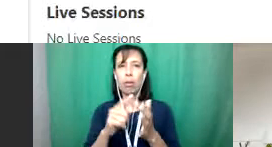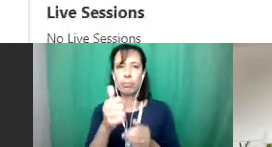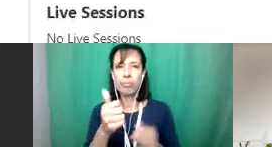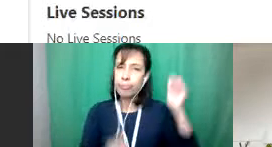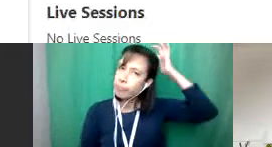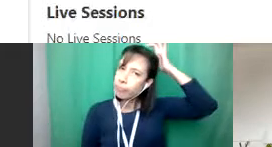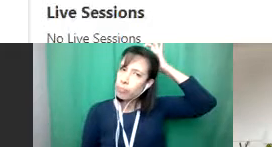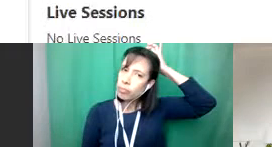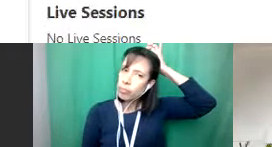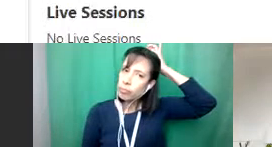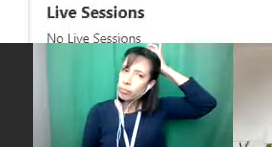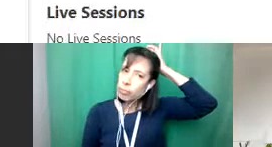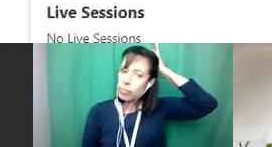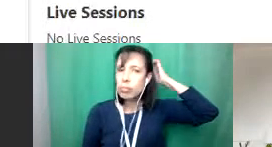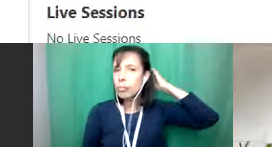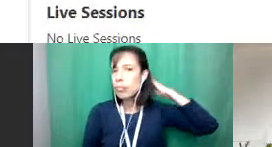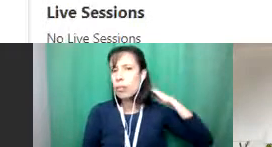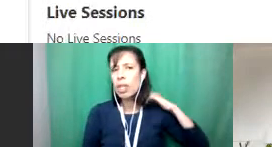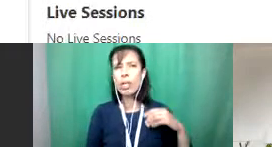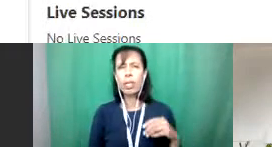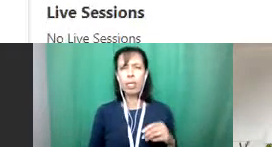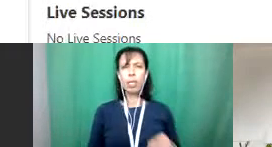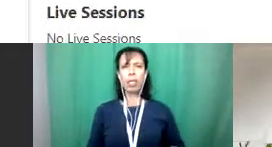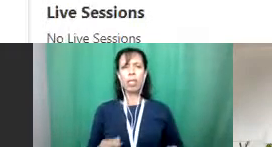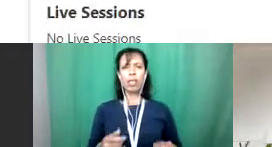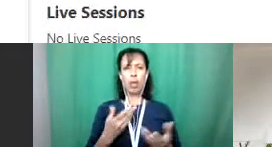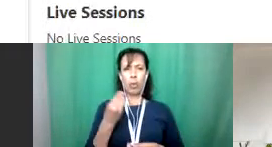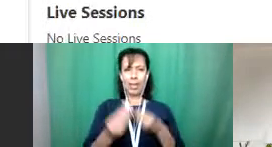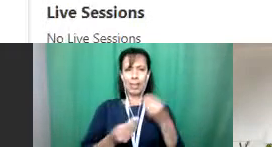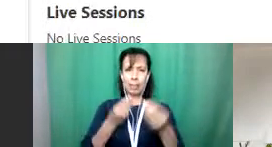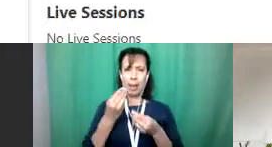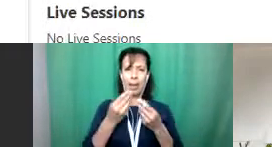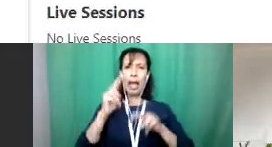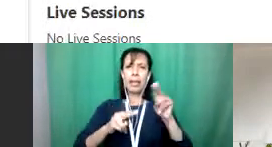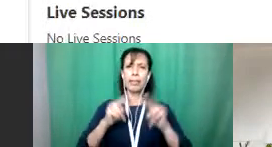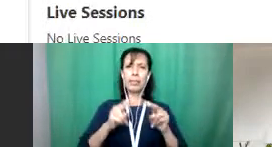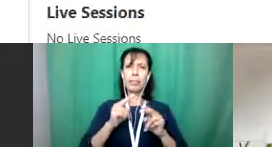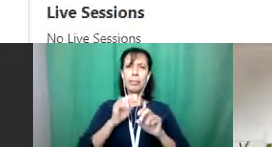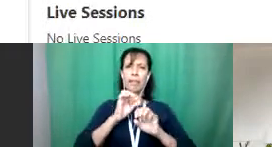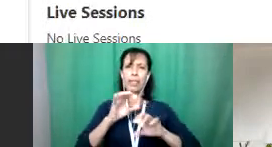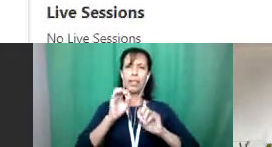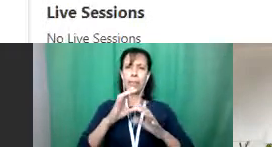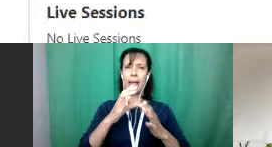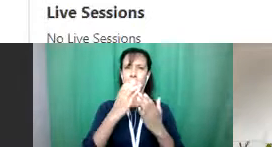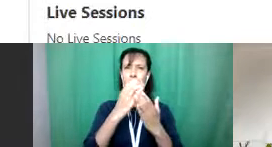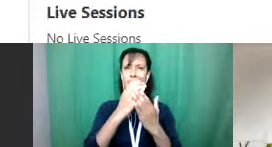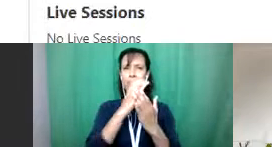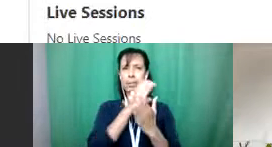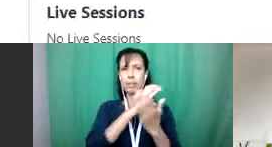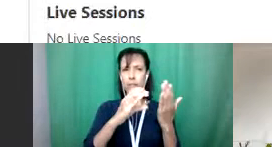there were a couple of, I've talked about the assessment and feedback section where you got all of that useful information for you there.